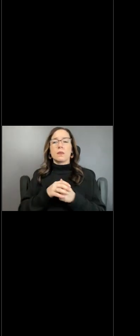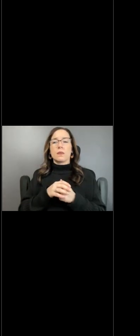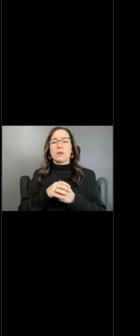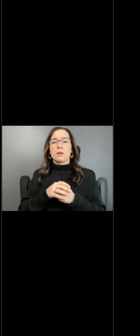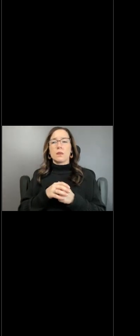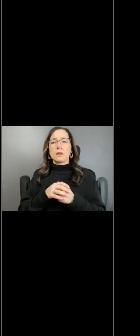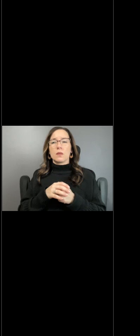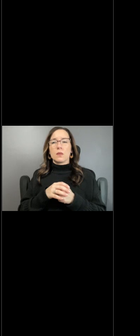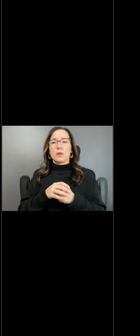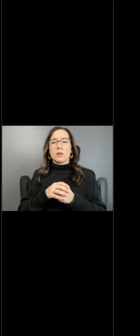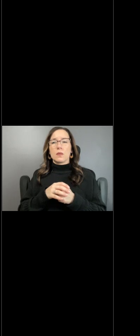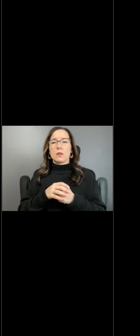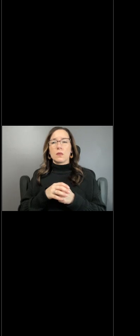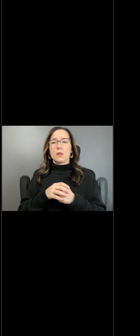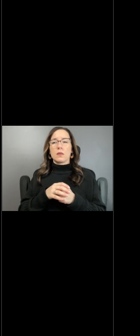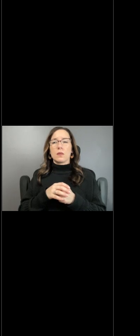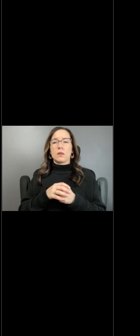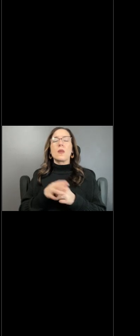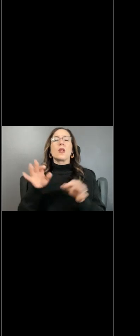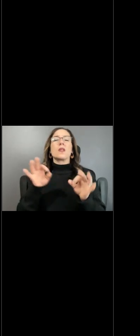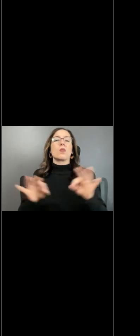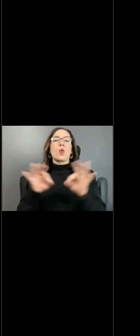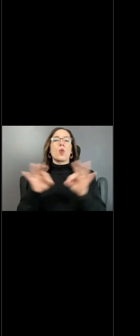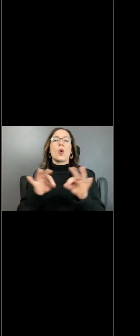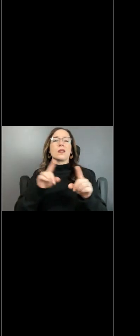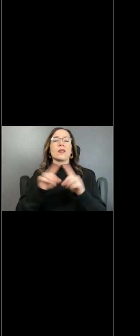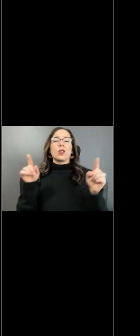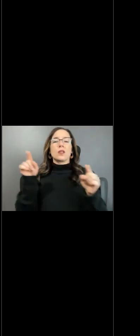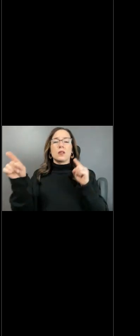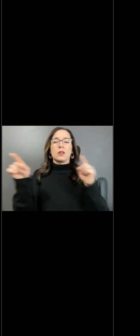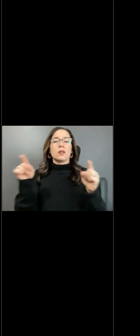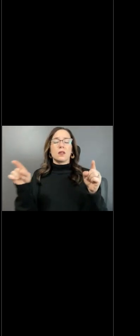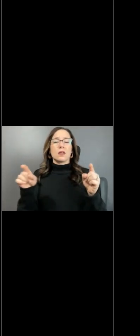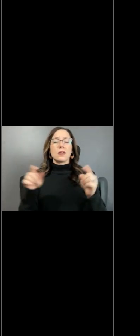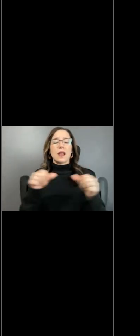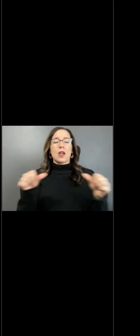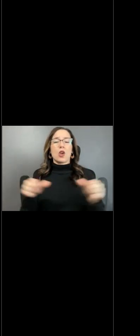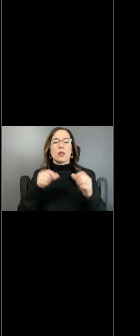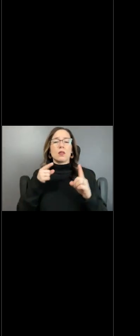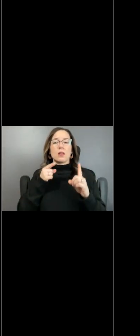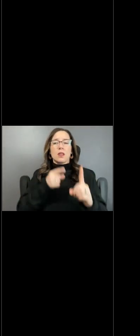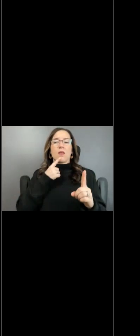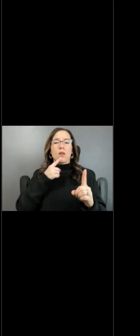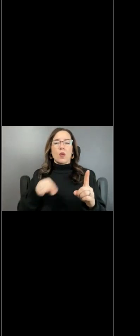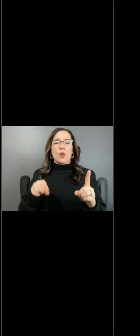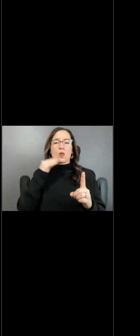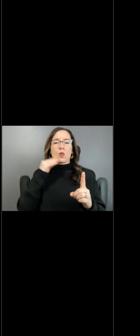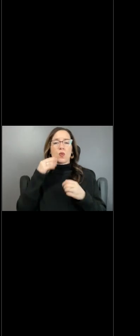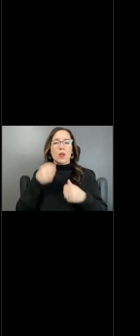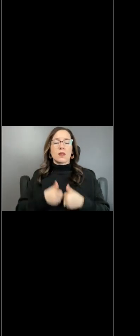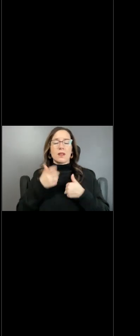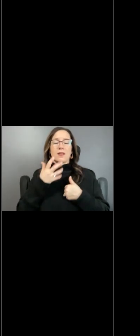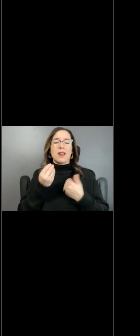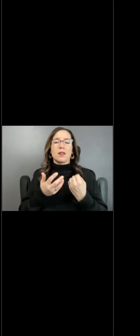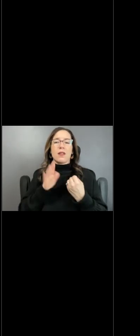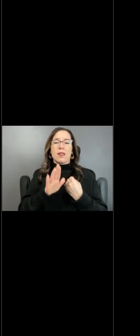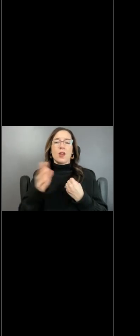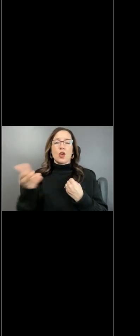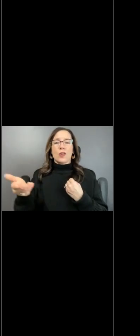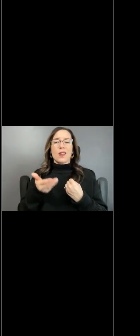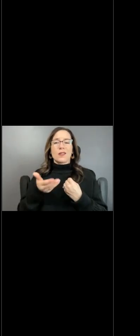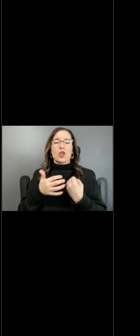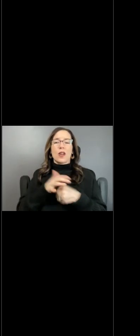It is important to differentiate that areas that are intended for residents and their guests are covered by the Fair Housing Act.